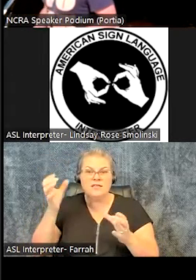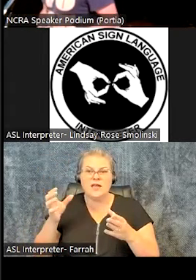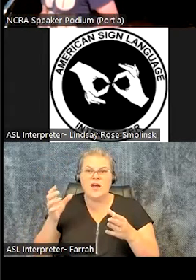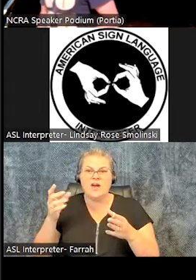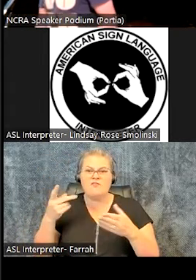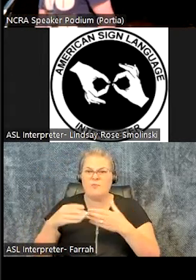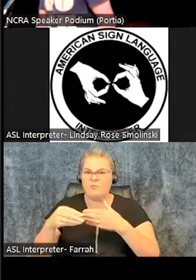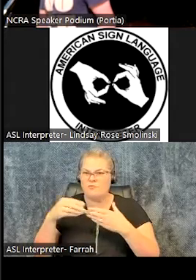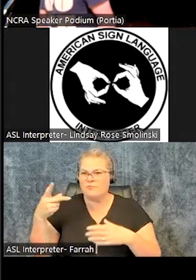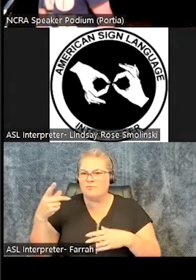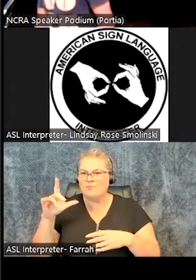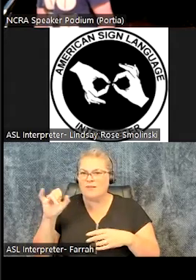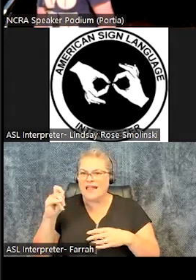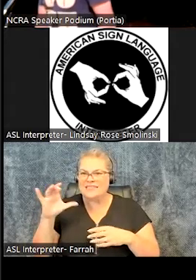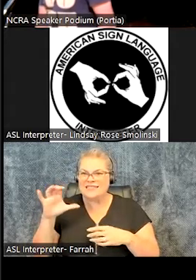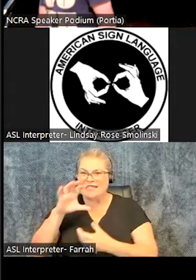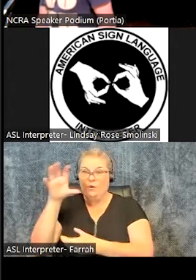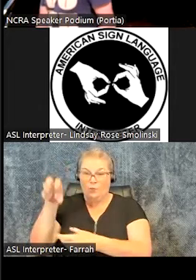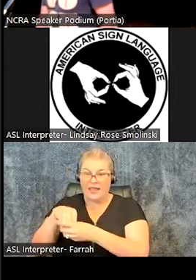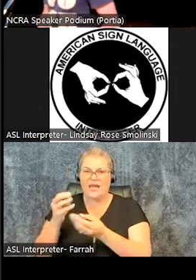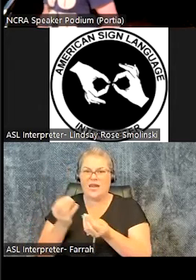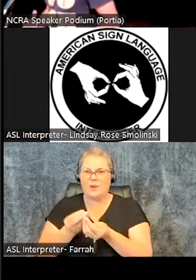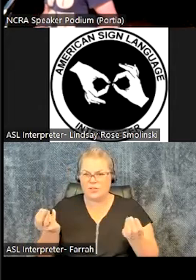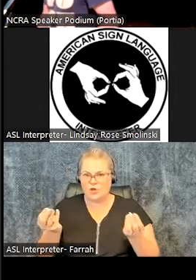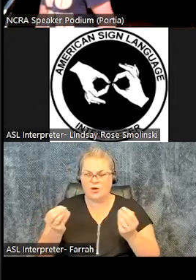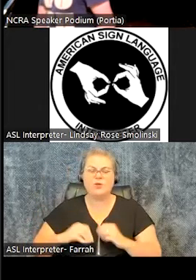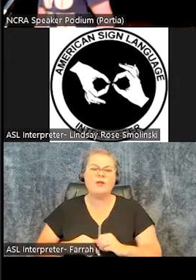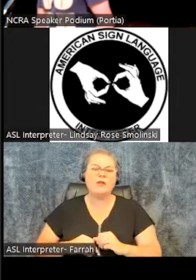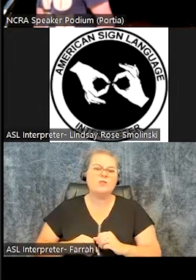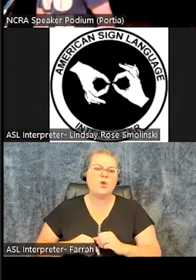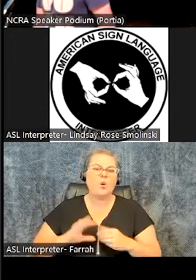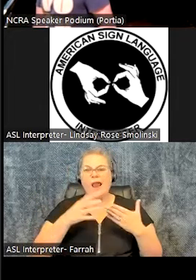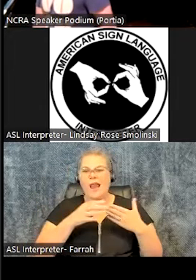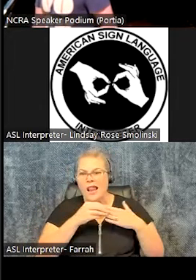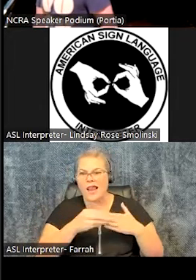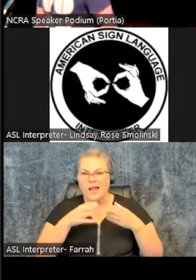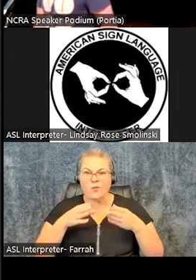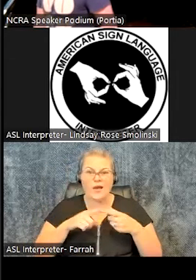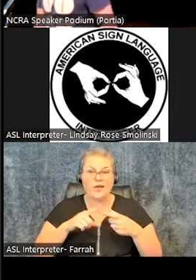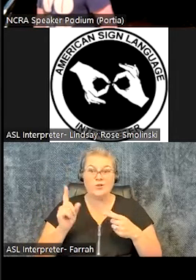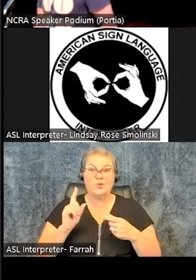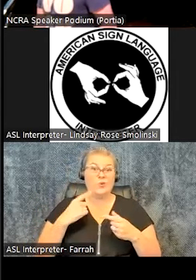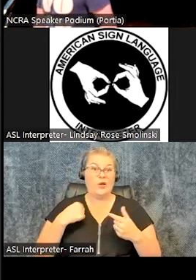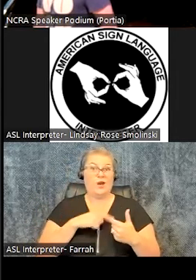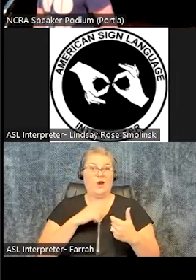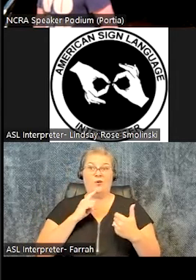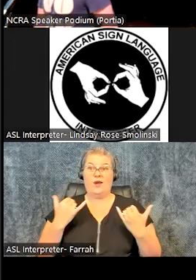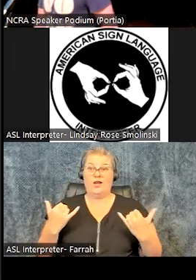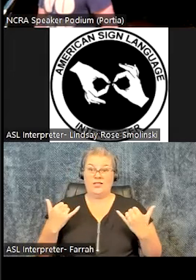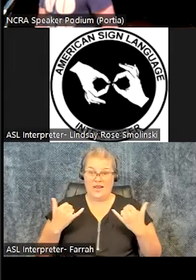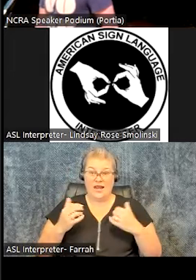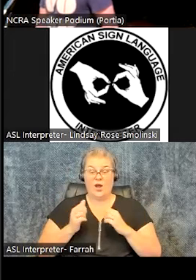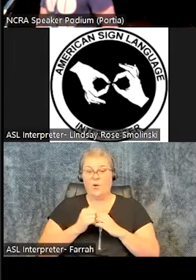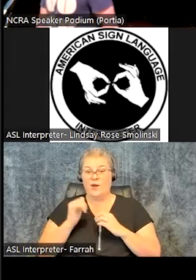a material. And it's kind of led the way to where we are today of the ubiquitousness of these